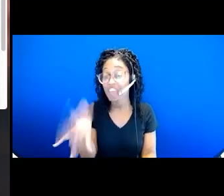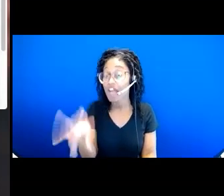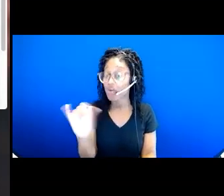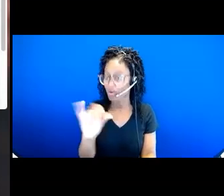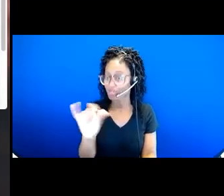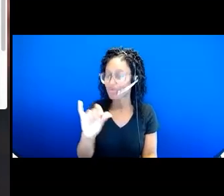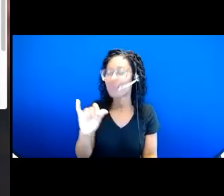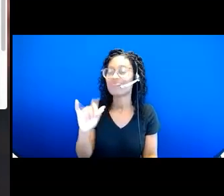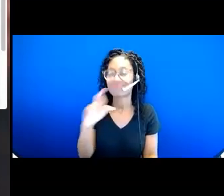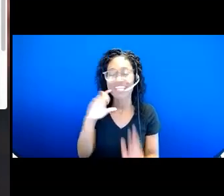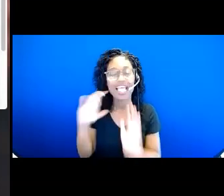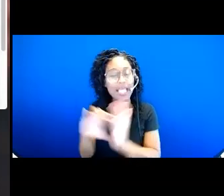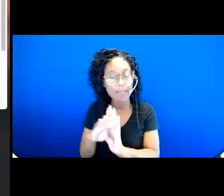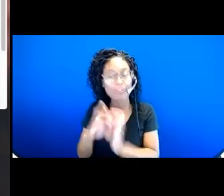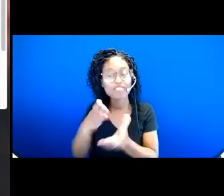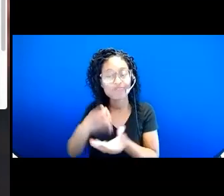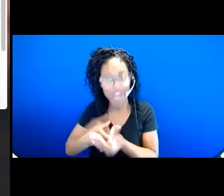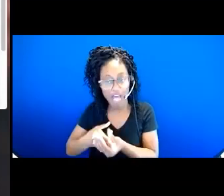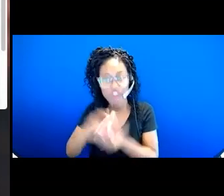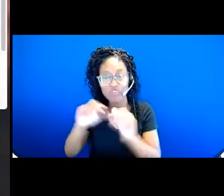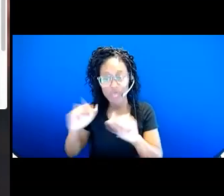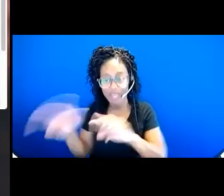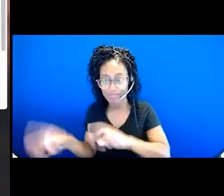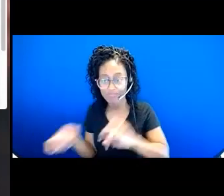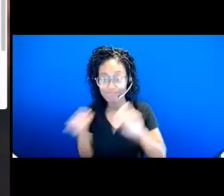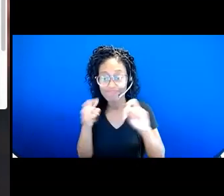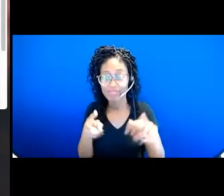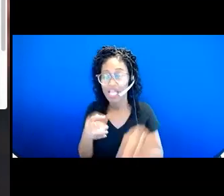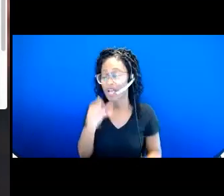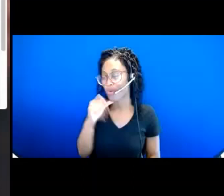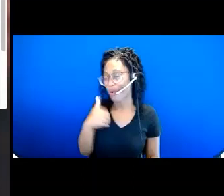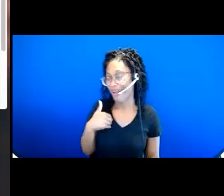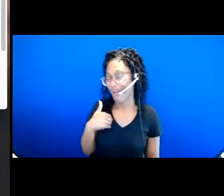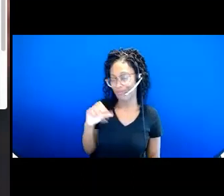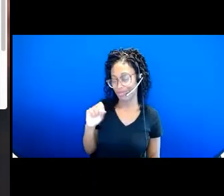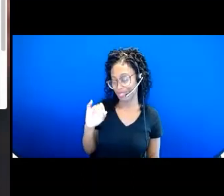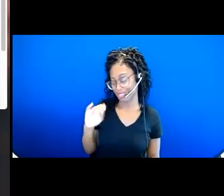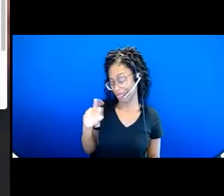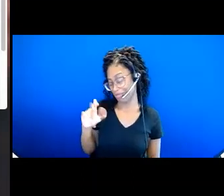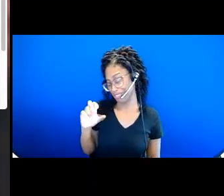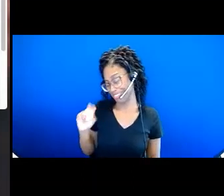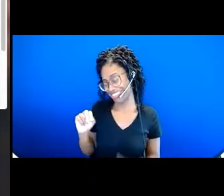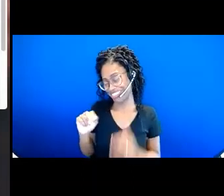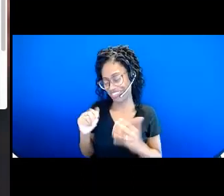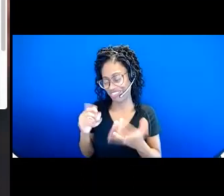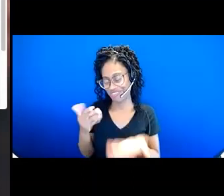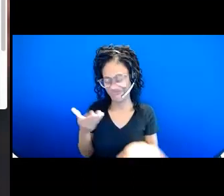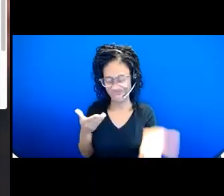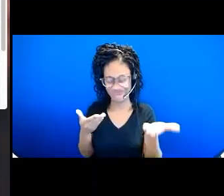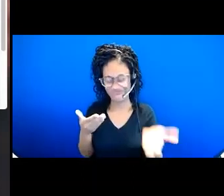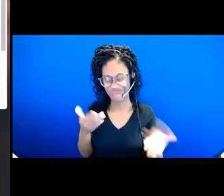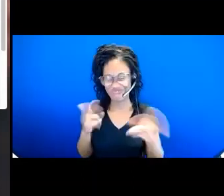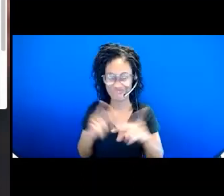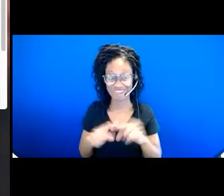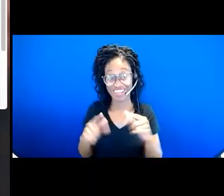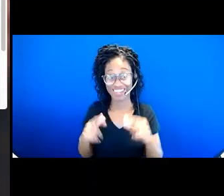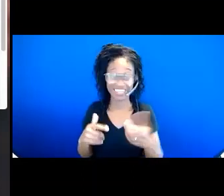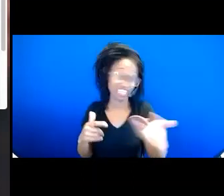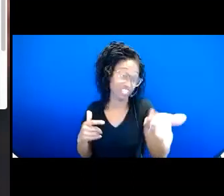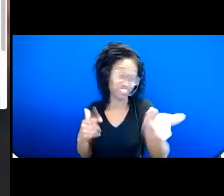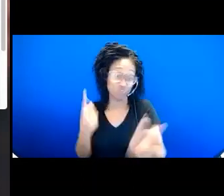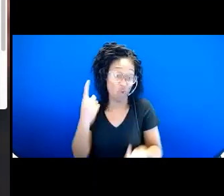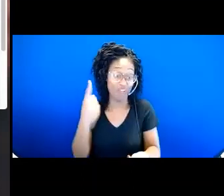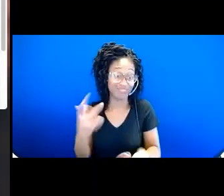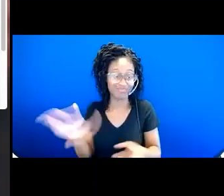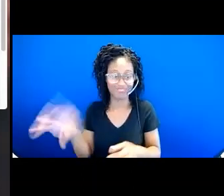you can load. I don't have the Simpsons here, unfortunately, but Here is a GIF that'll give you an example